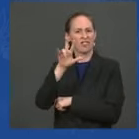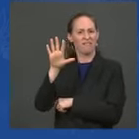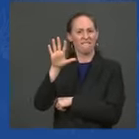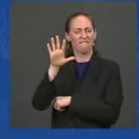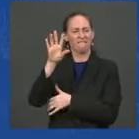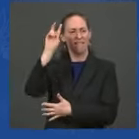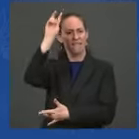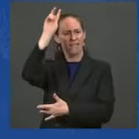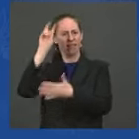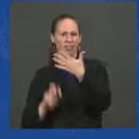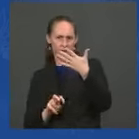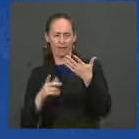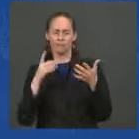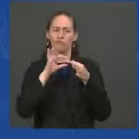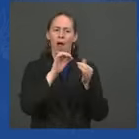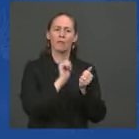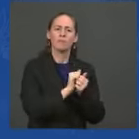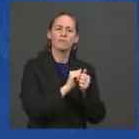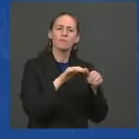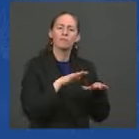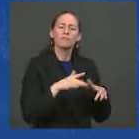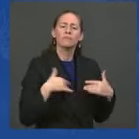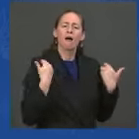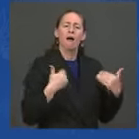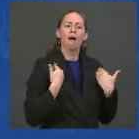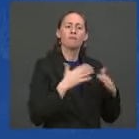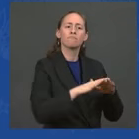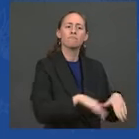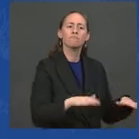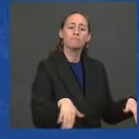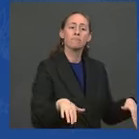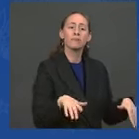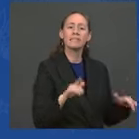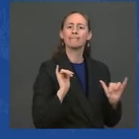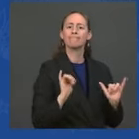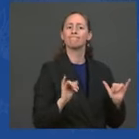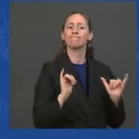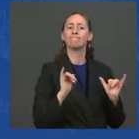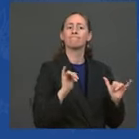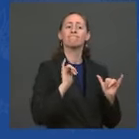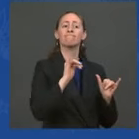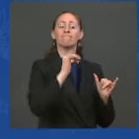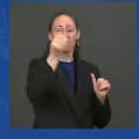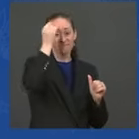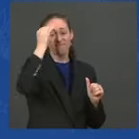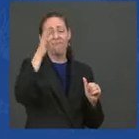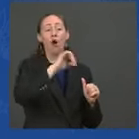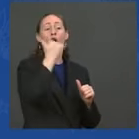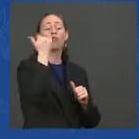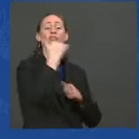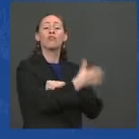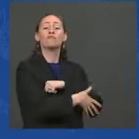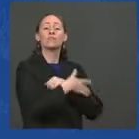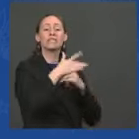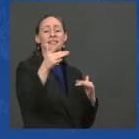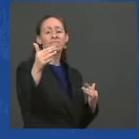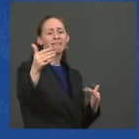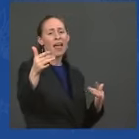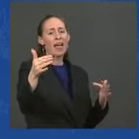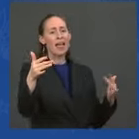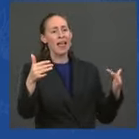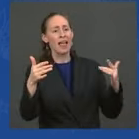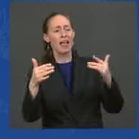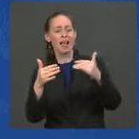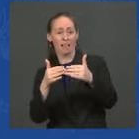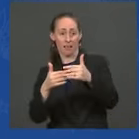care. Say another way, the world's catching up and beginning to pass us. Jill has, my community college, Dr. Biden,